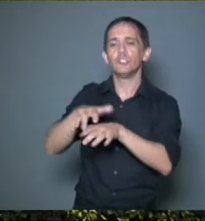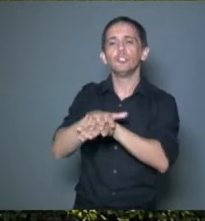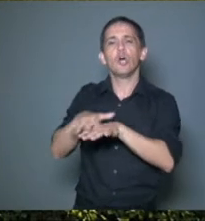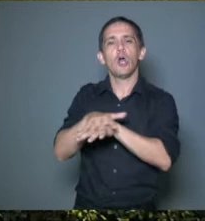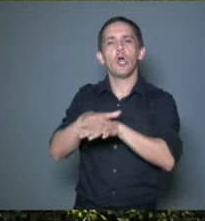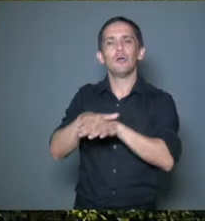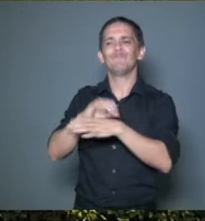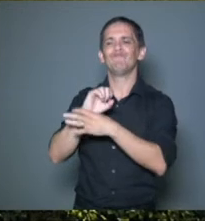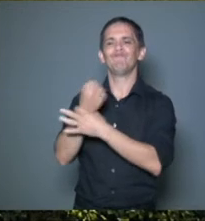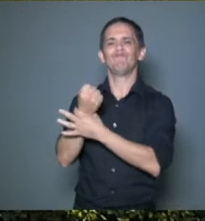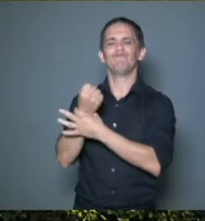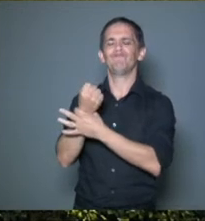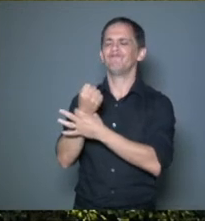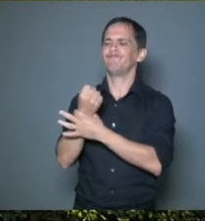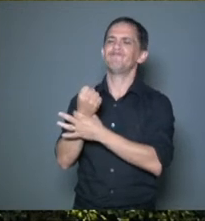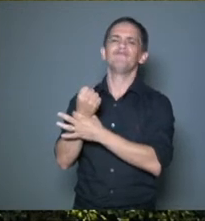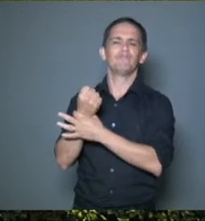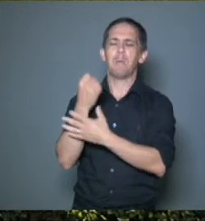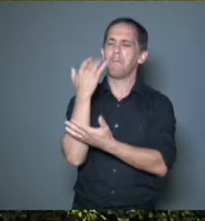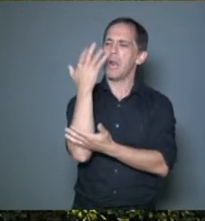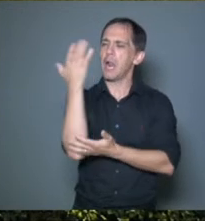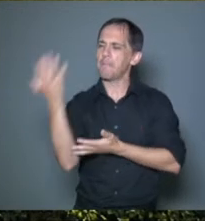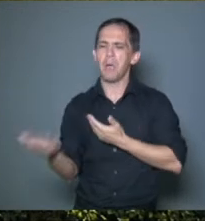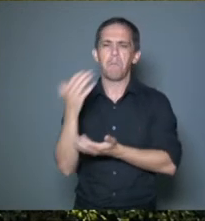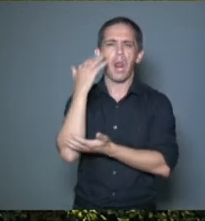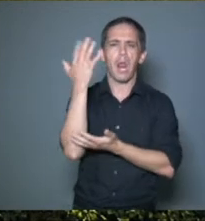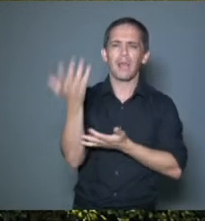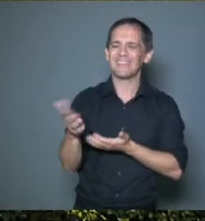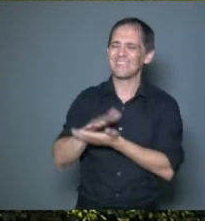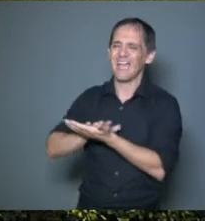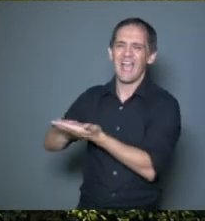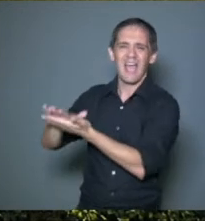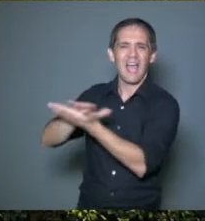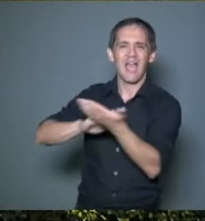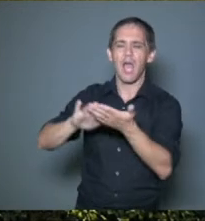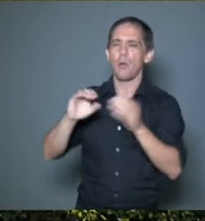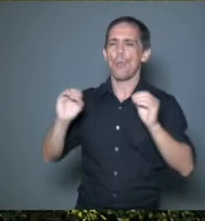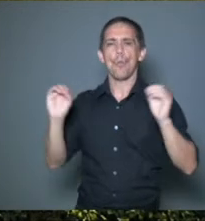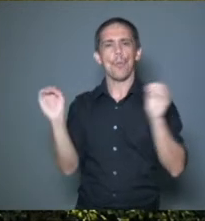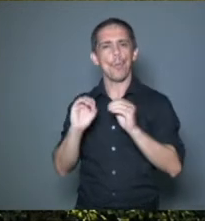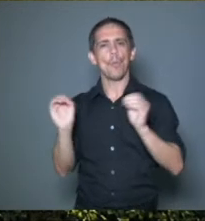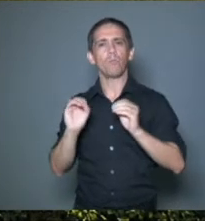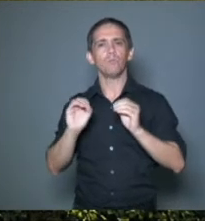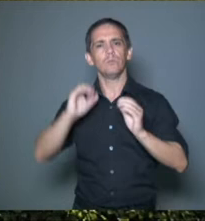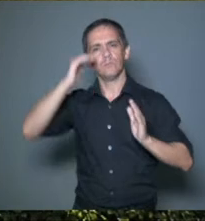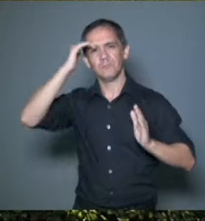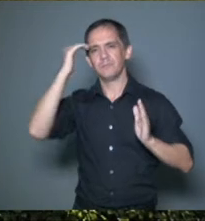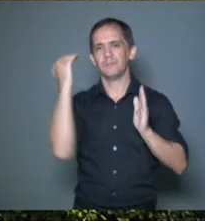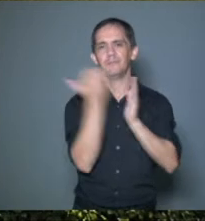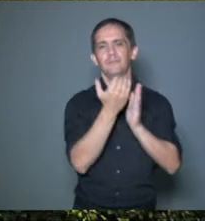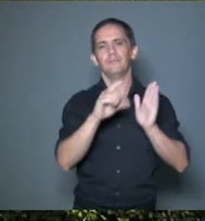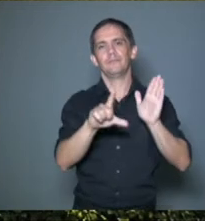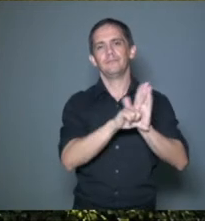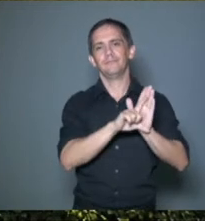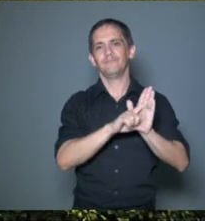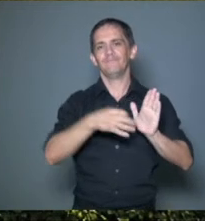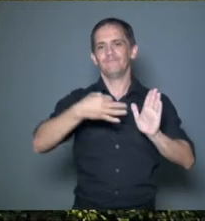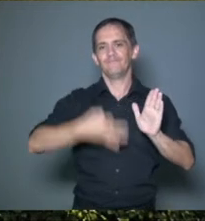2009, we've had soybeans in our silos which are free from deforestation.